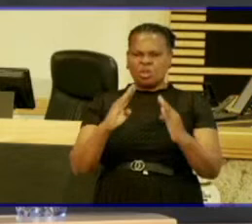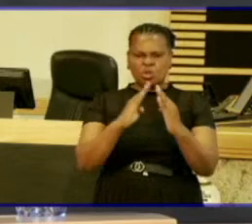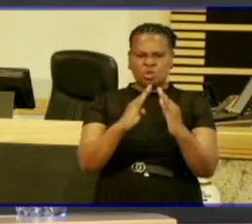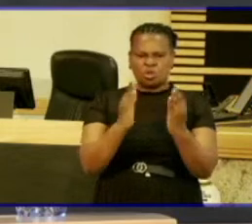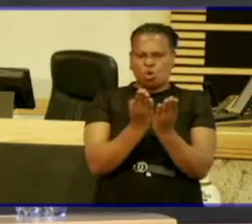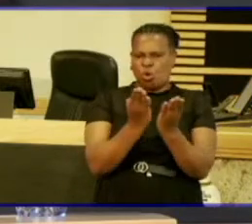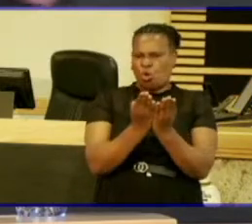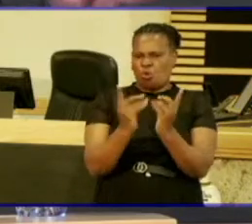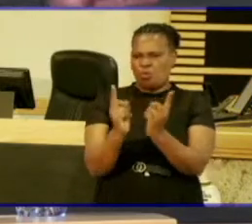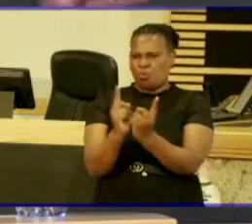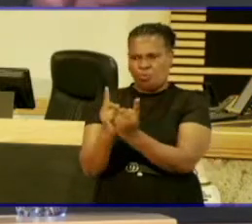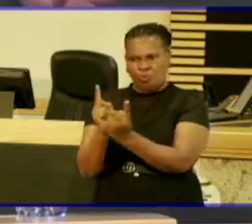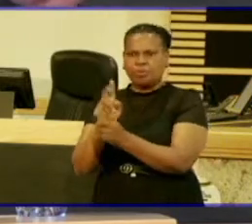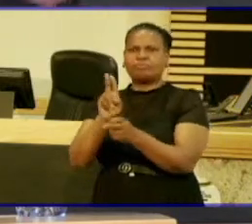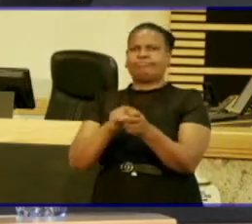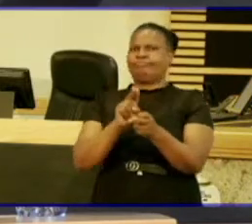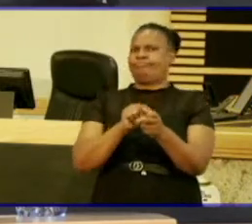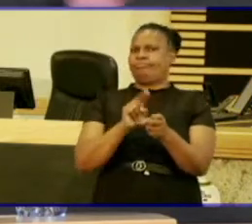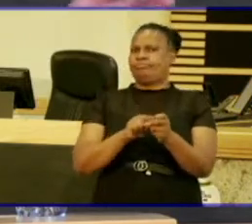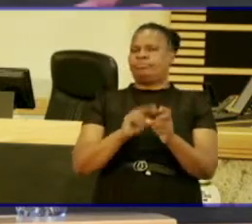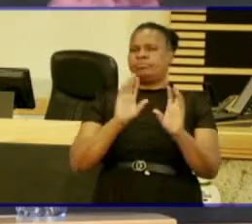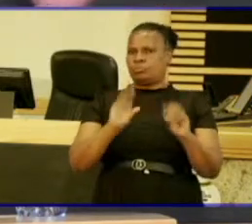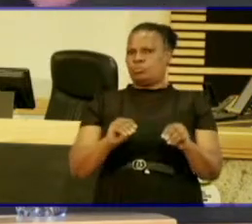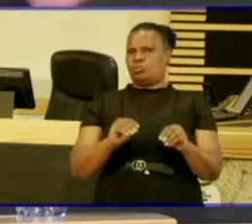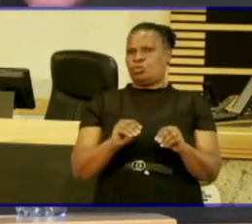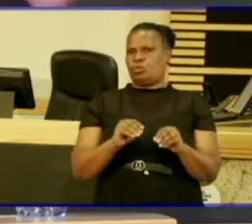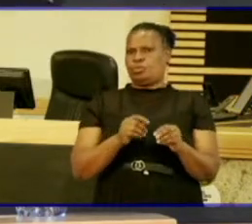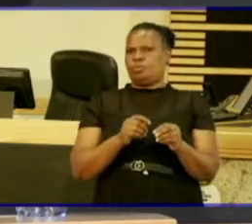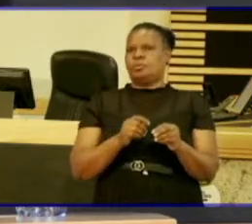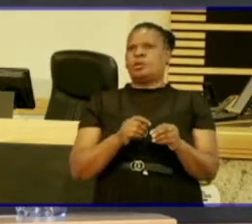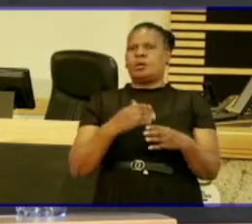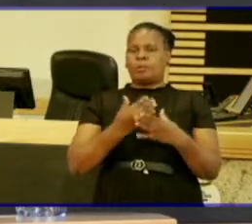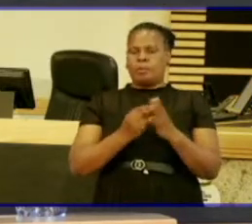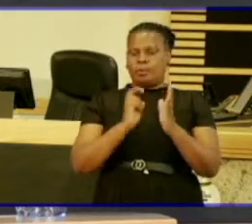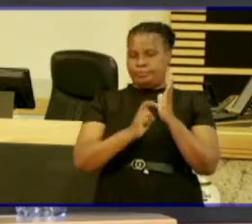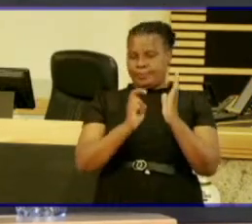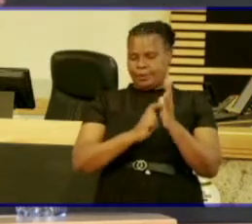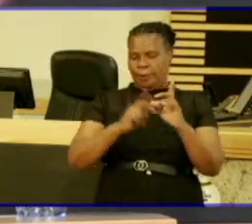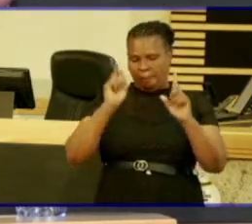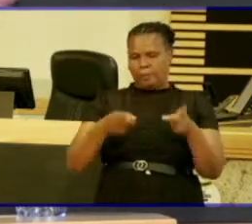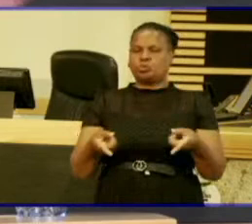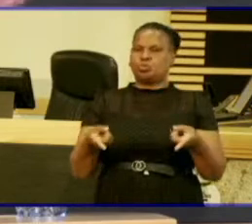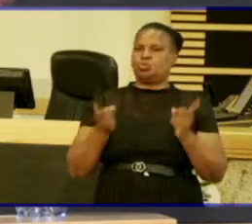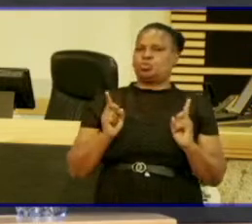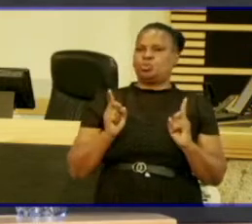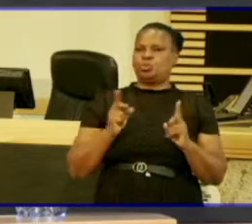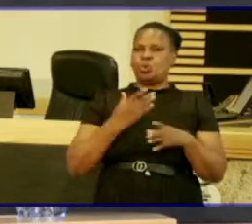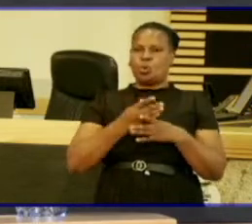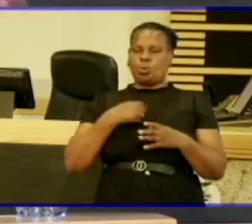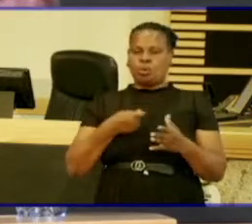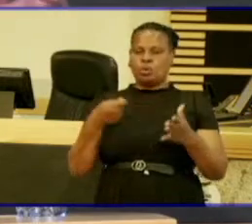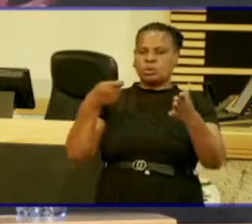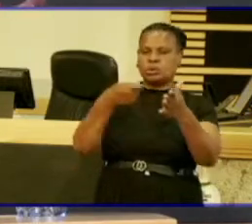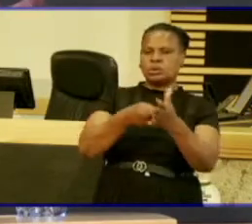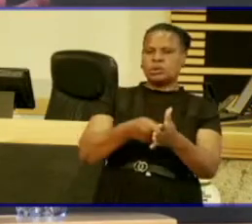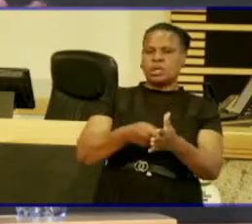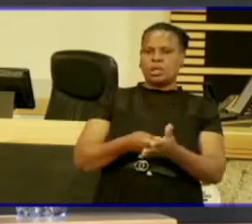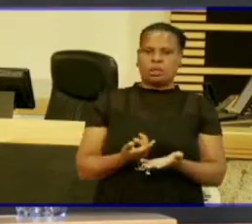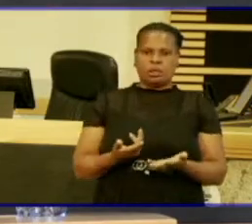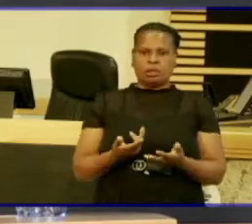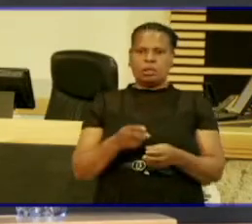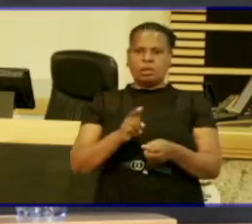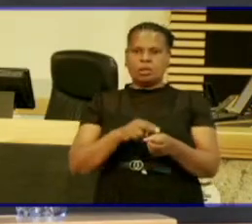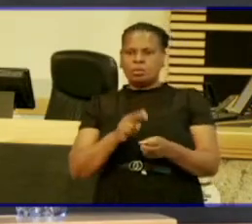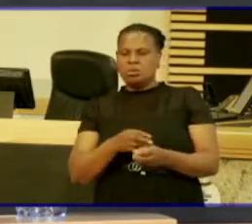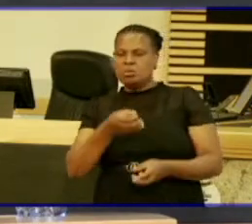Ne tavern ezimeleneyo sizama ukuchintsha la mthetho siwenze ube luqilima nalento umuntu othenga utywala afike ejikeleza abe esitratweni